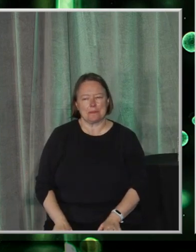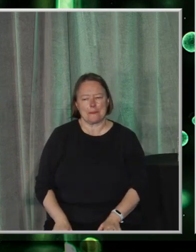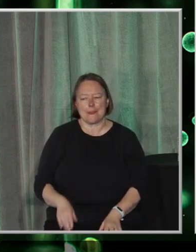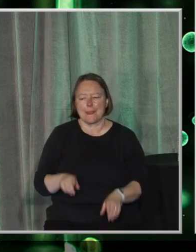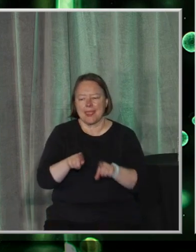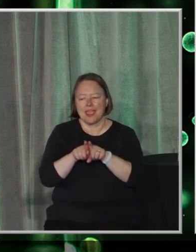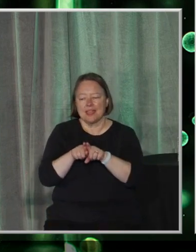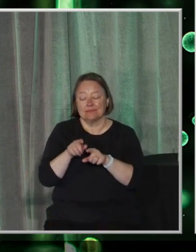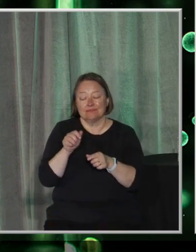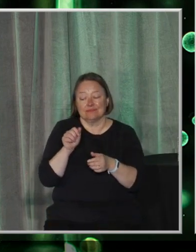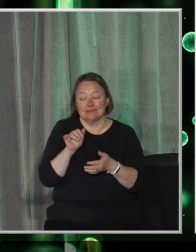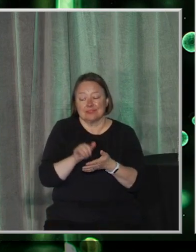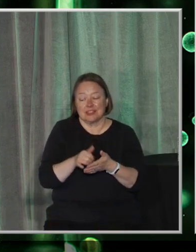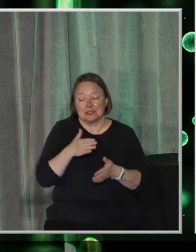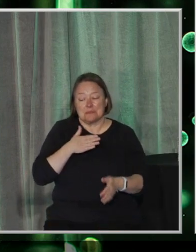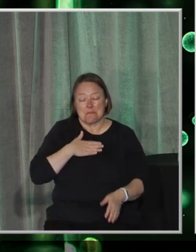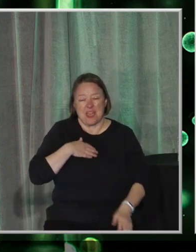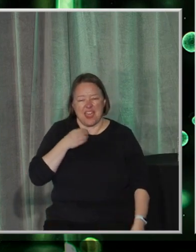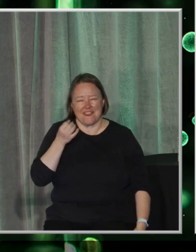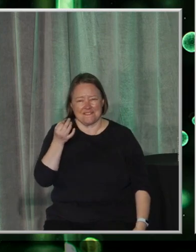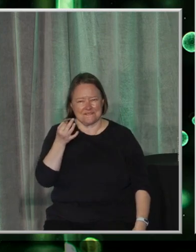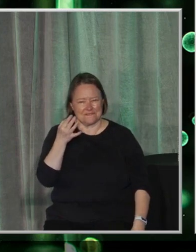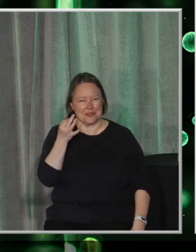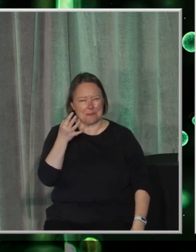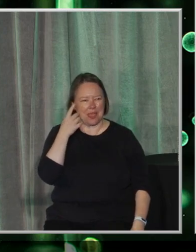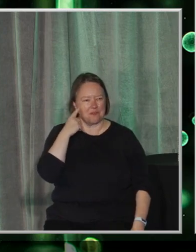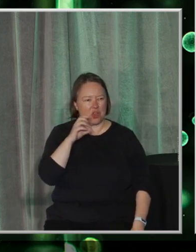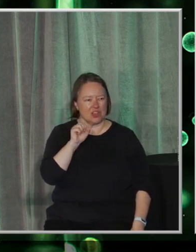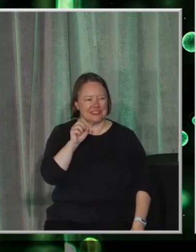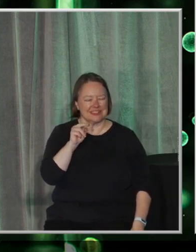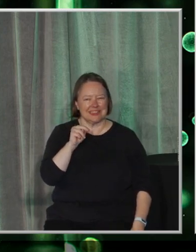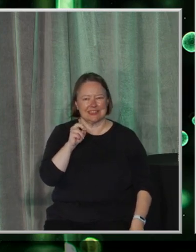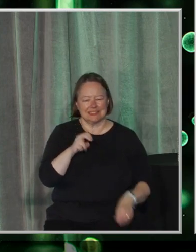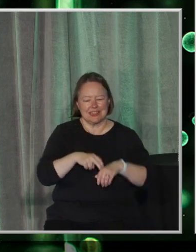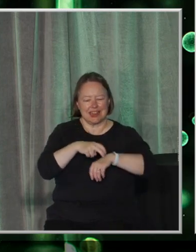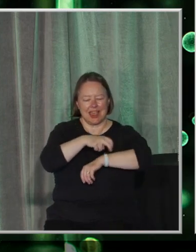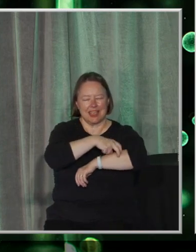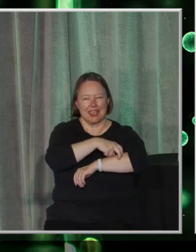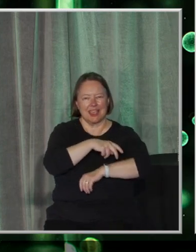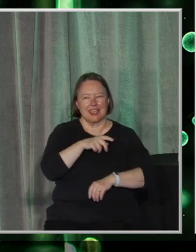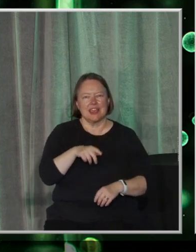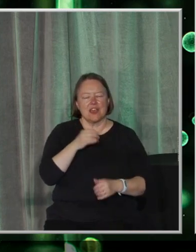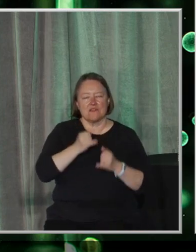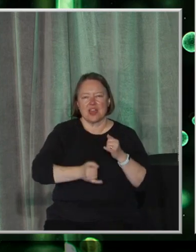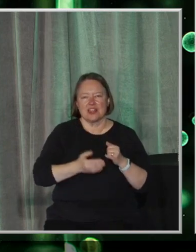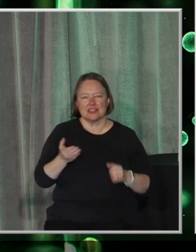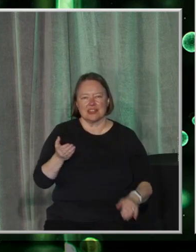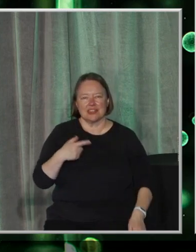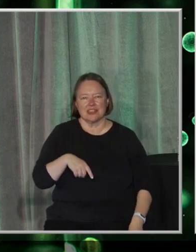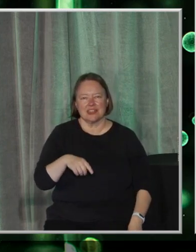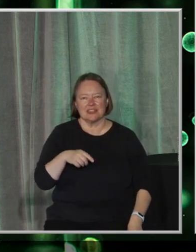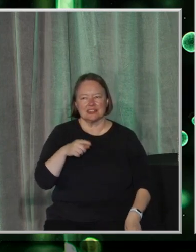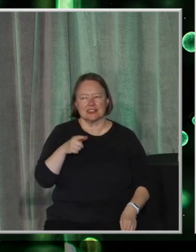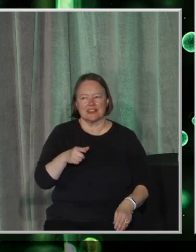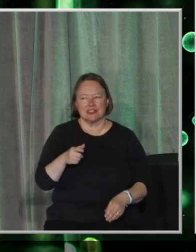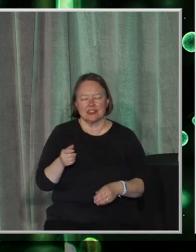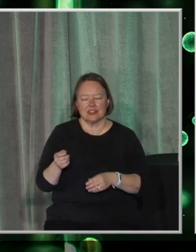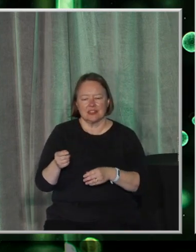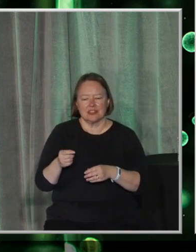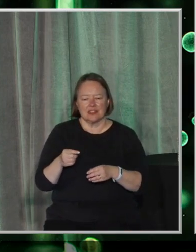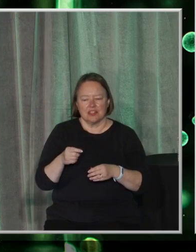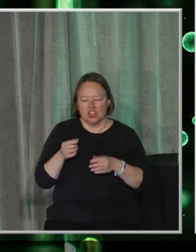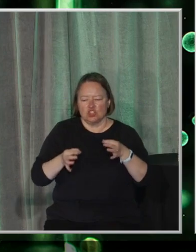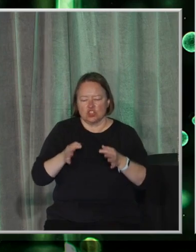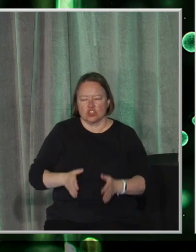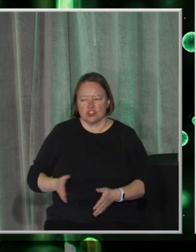And that's pretty much my feedback for Seneni. The final thing that I have is, again, a collective comment from the